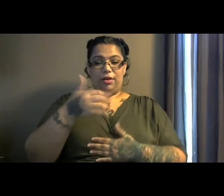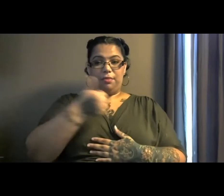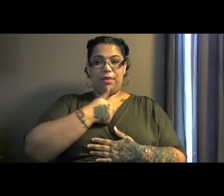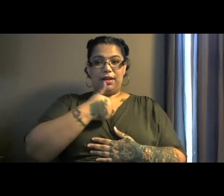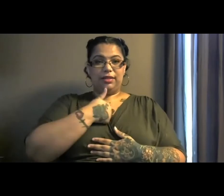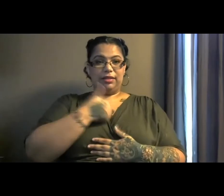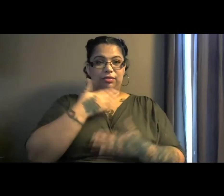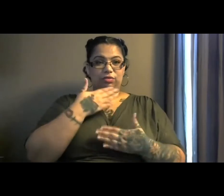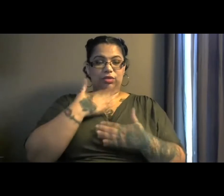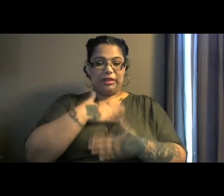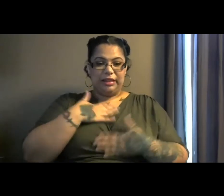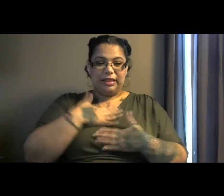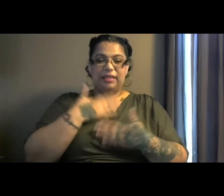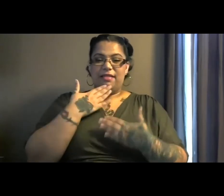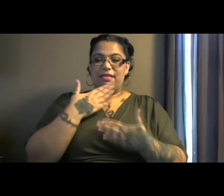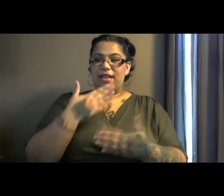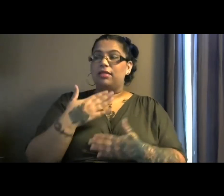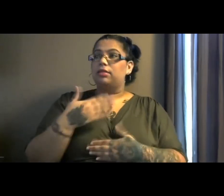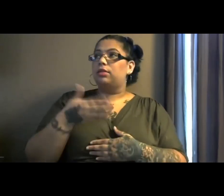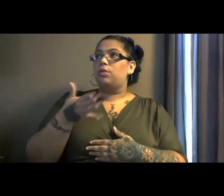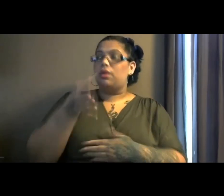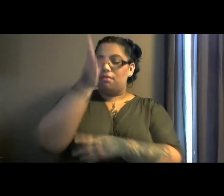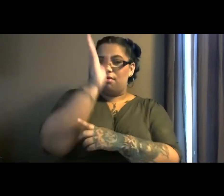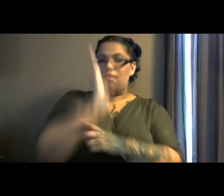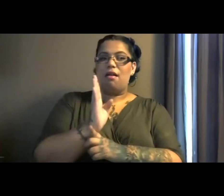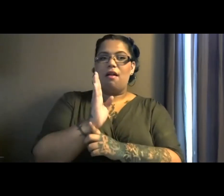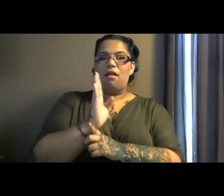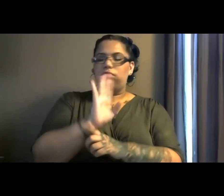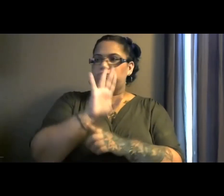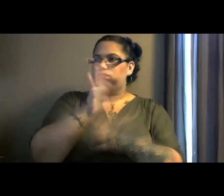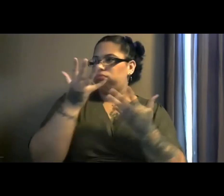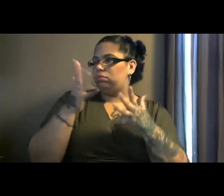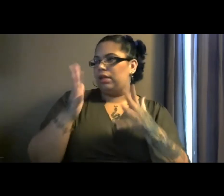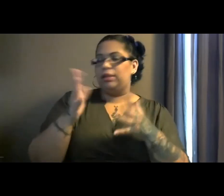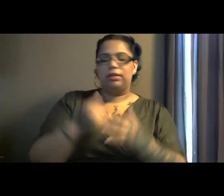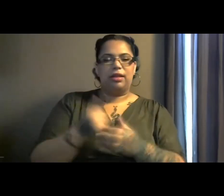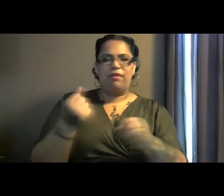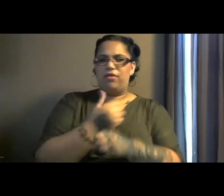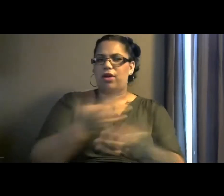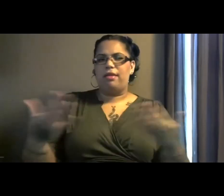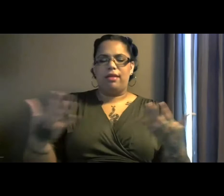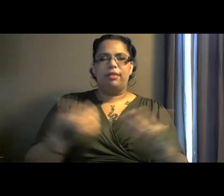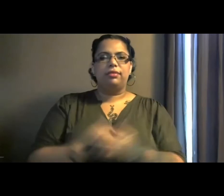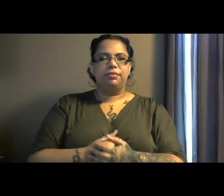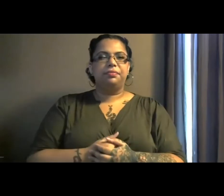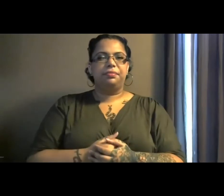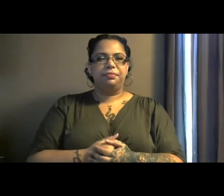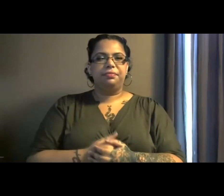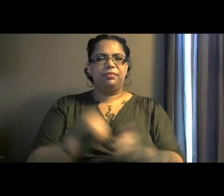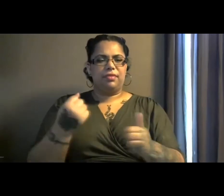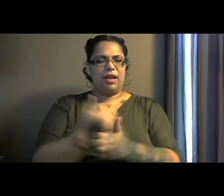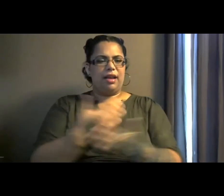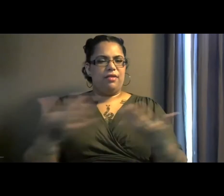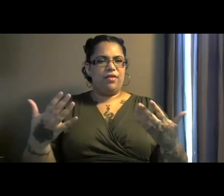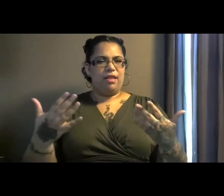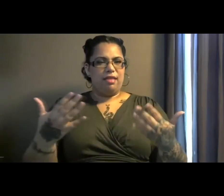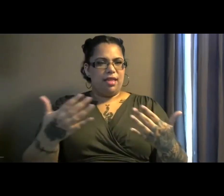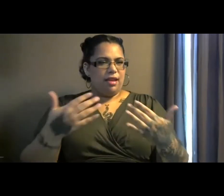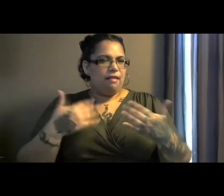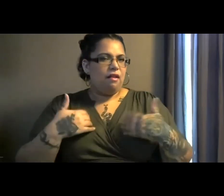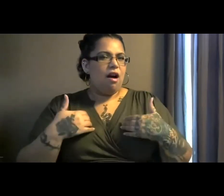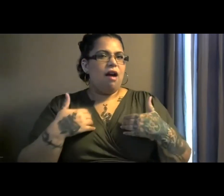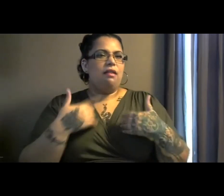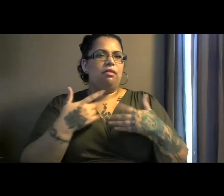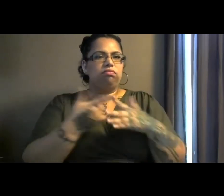for the awareness that God really is all that there is, that everything has its emanation